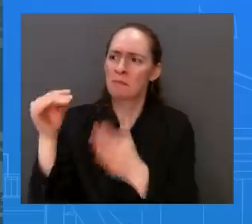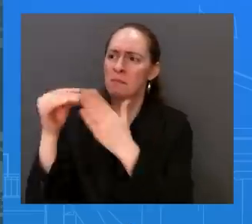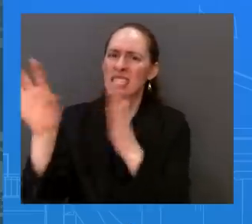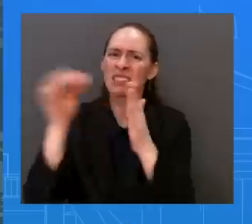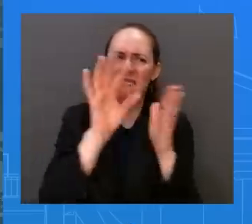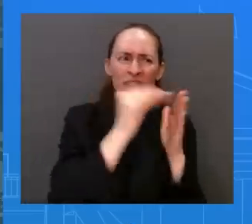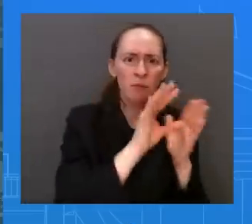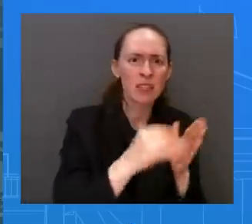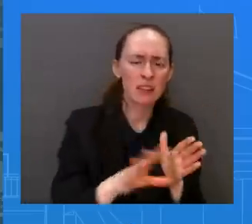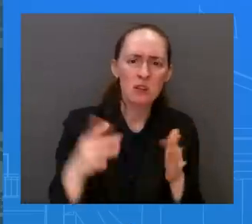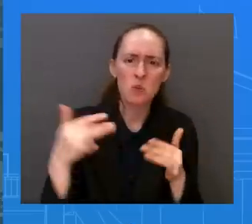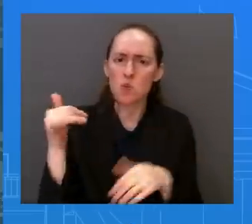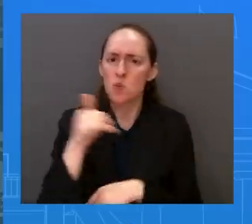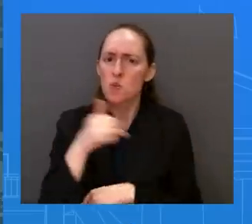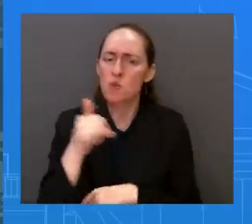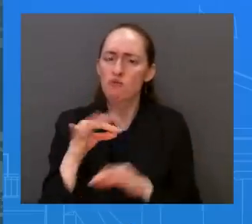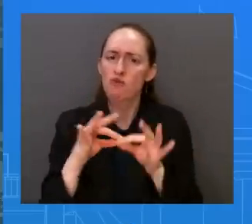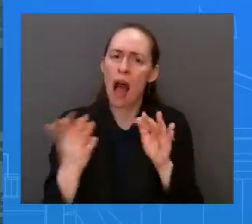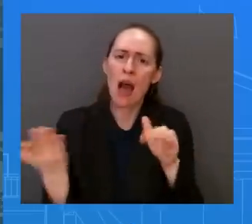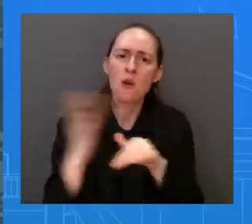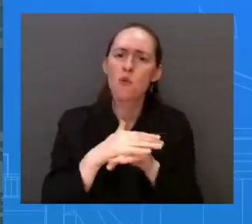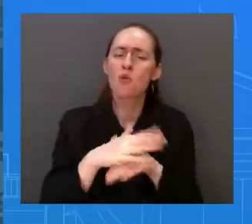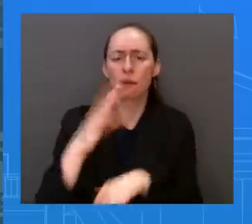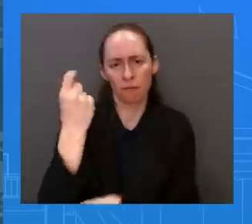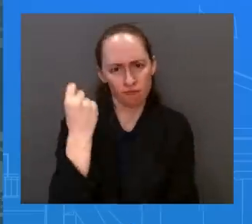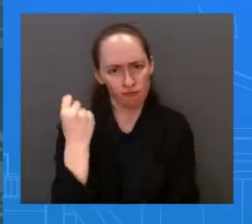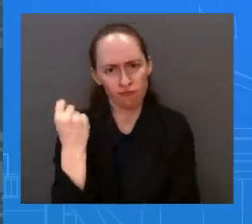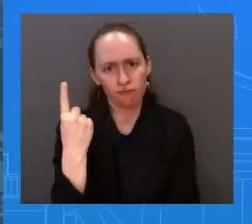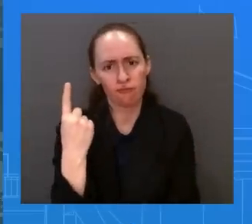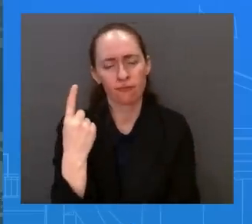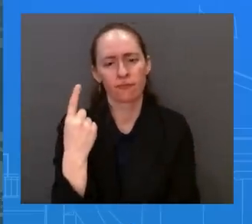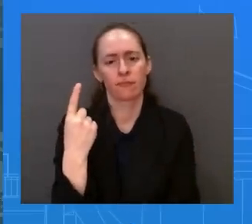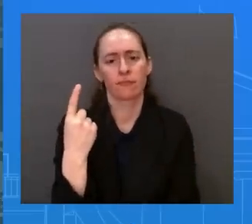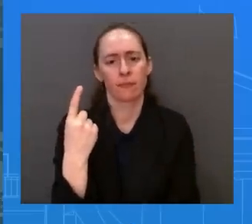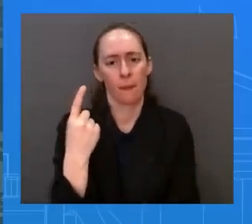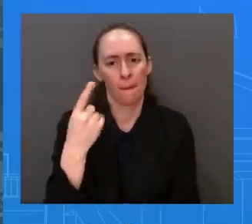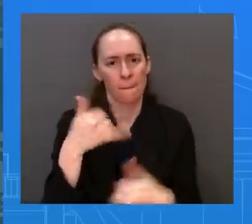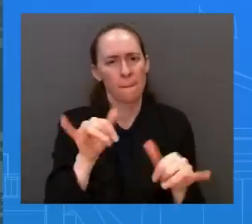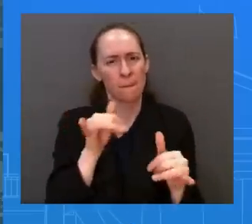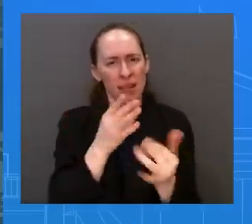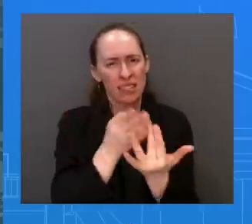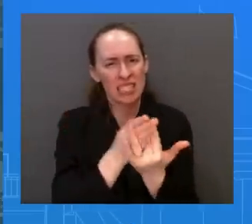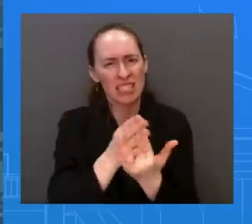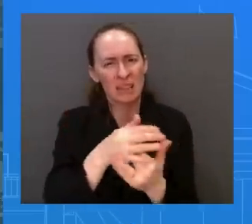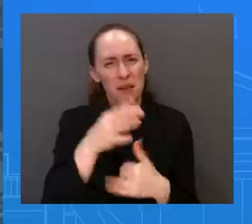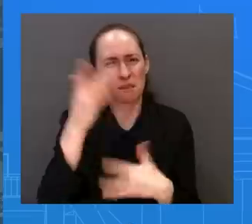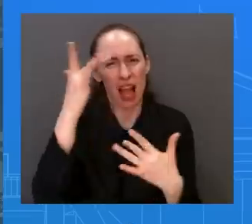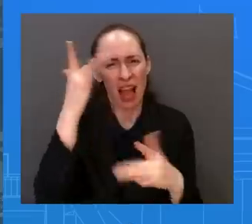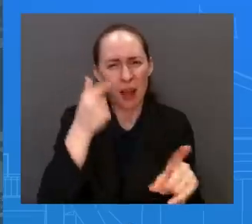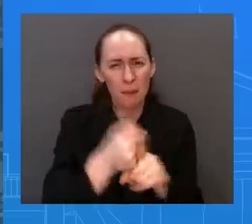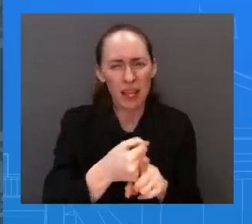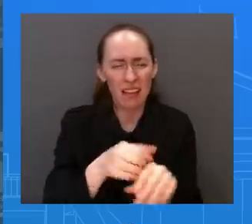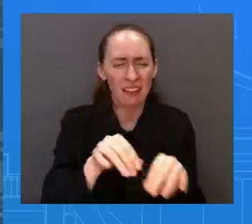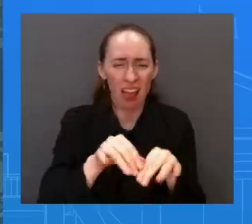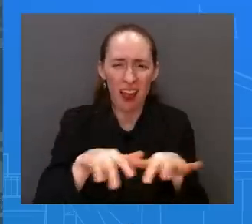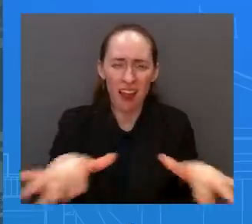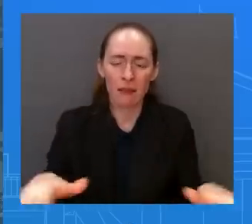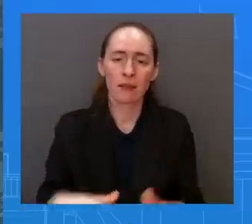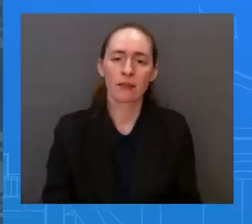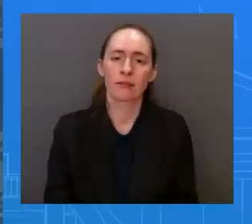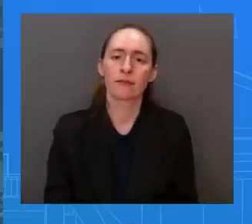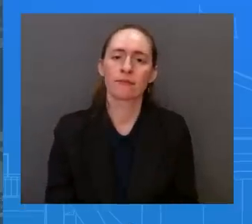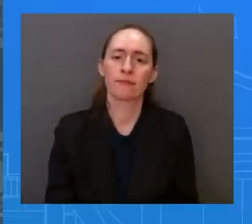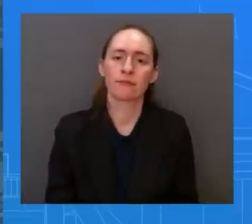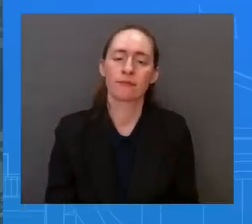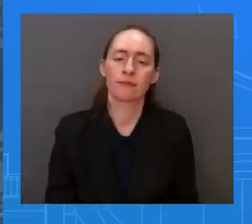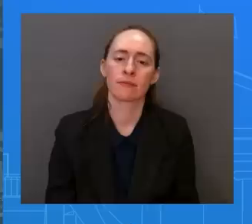has done, right, the last 2-3 years. And so we understand that they're going to have some feelings about the economy right now. And so